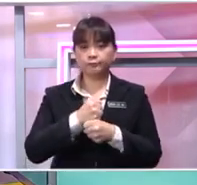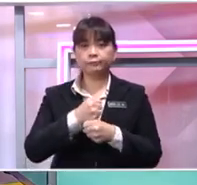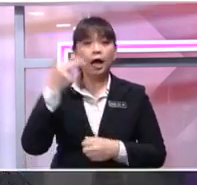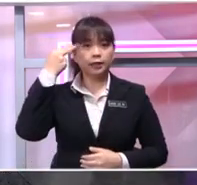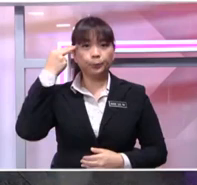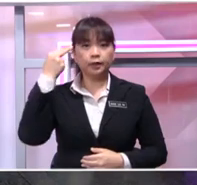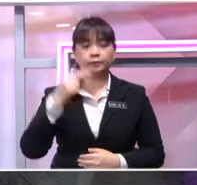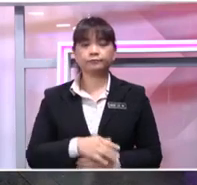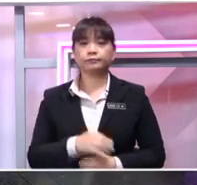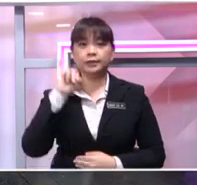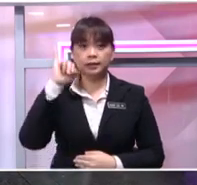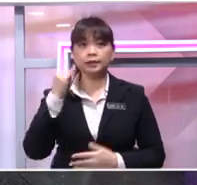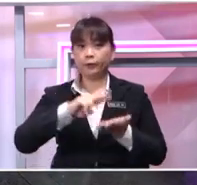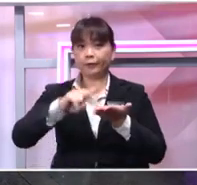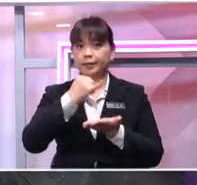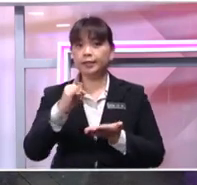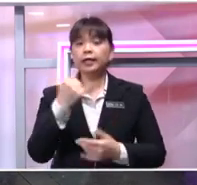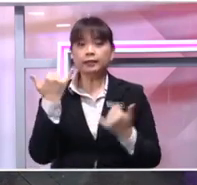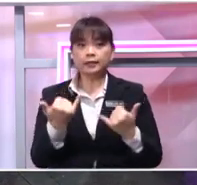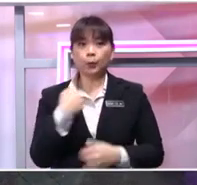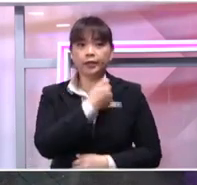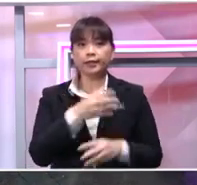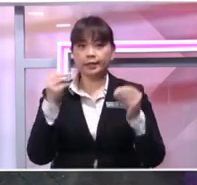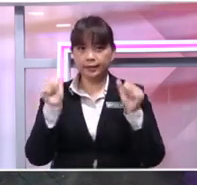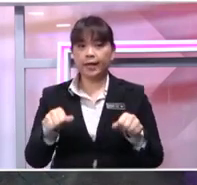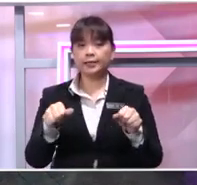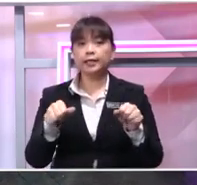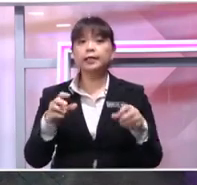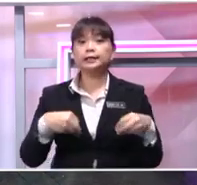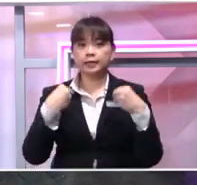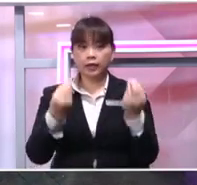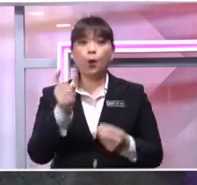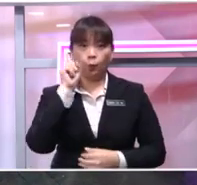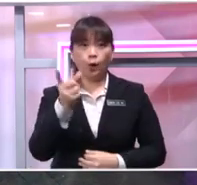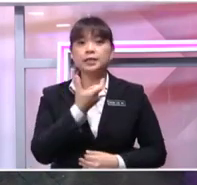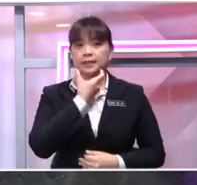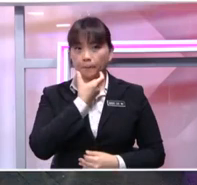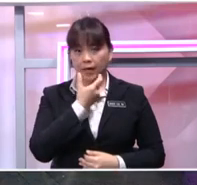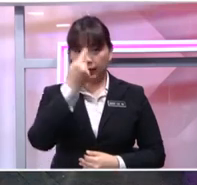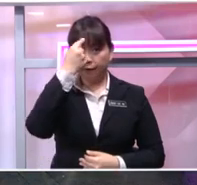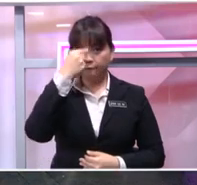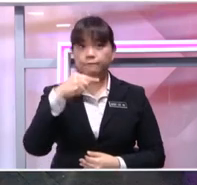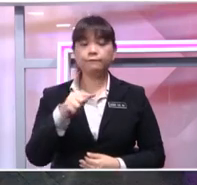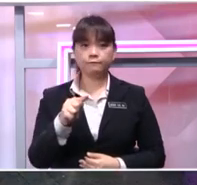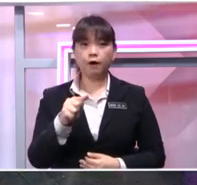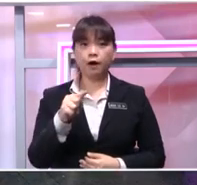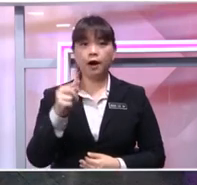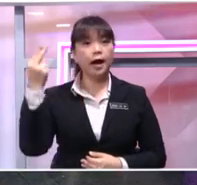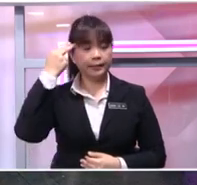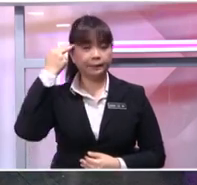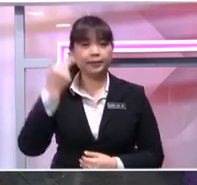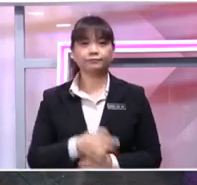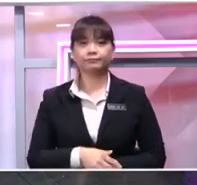job. Okay, a reward for him. Yes, of course. Okay, so one smiley for Hakimi.